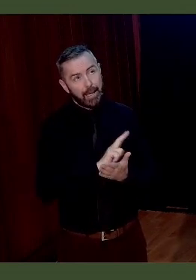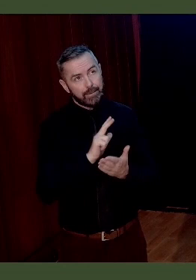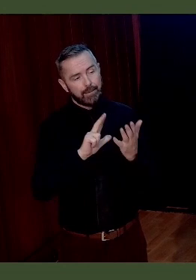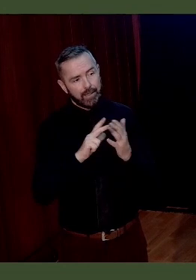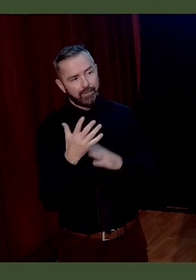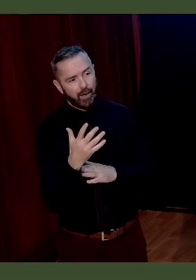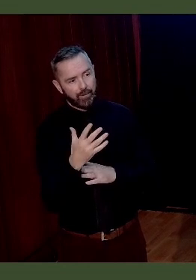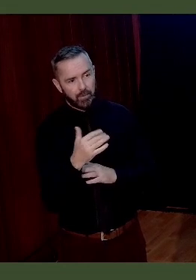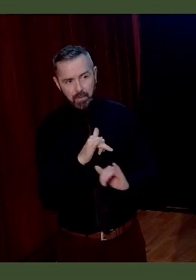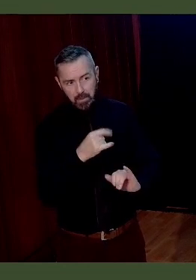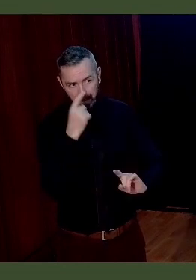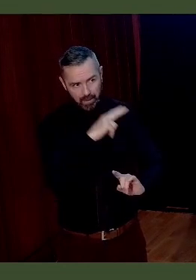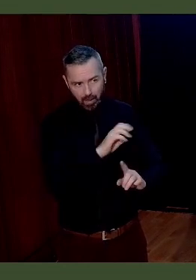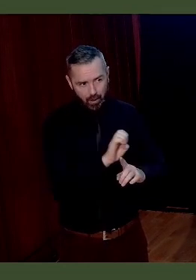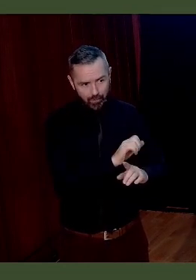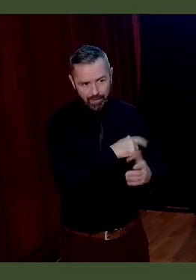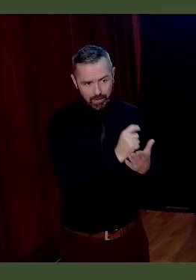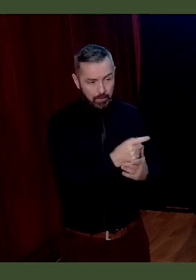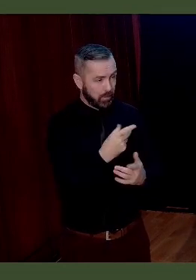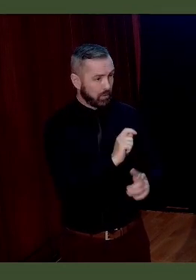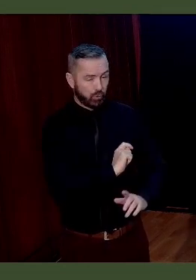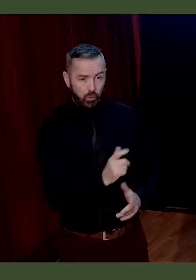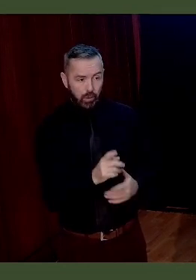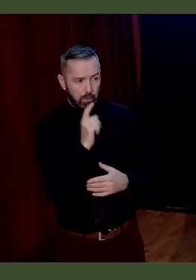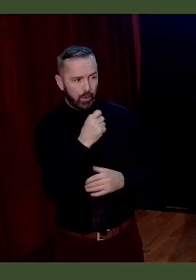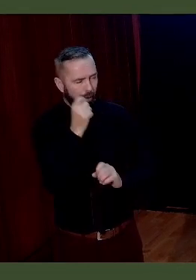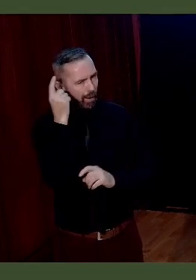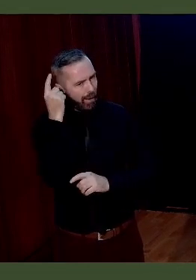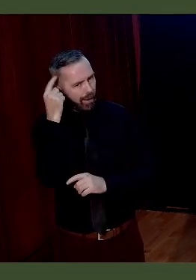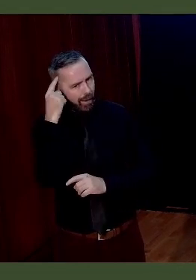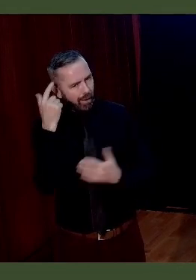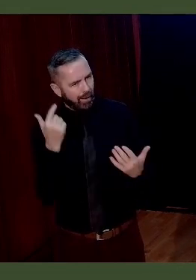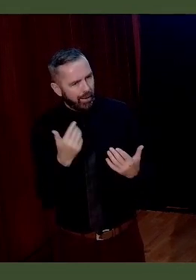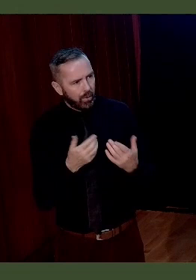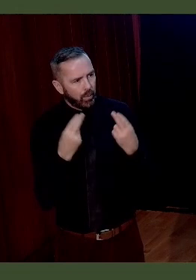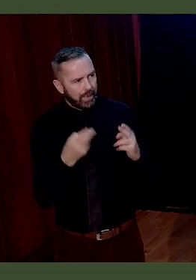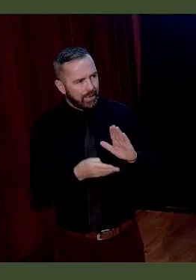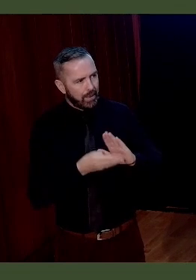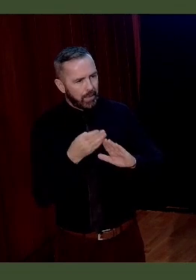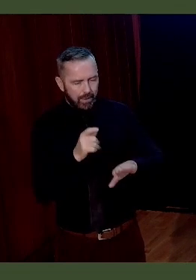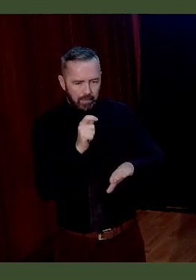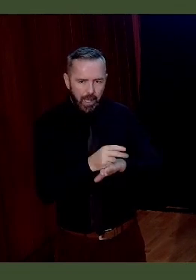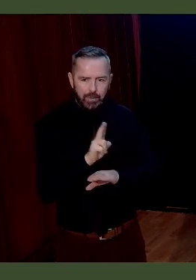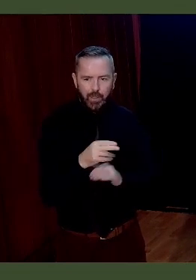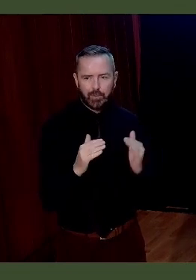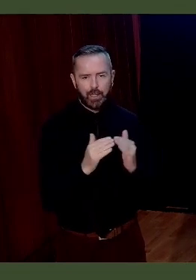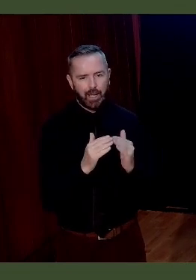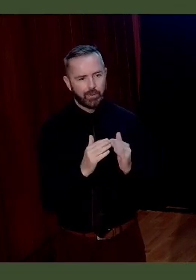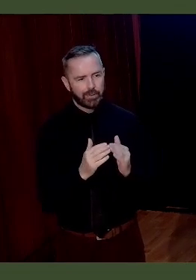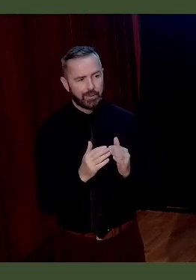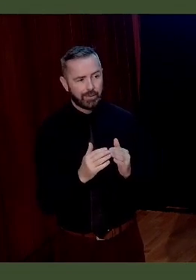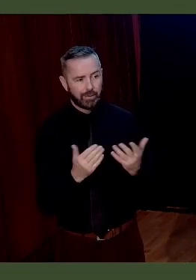and you might say they didn't do enough, and that's absolutely true, but they were conscious of the fact that we are going to build the best possible